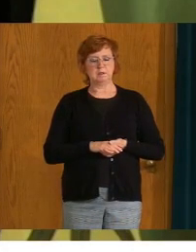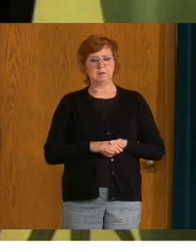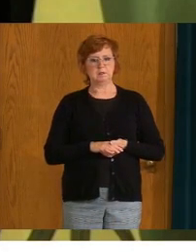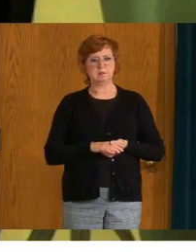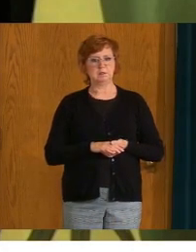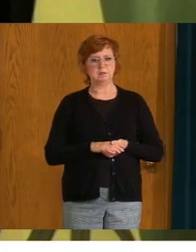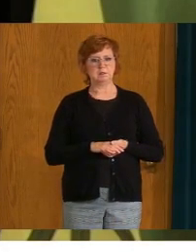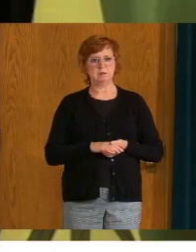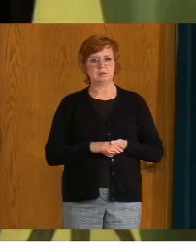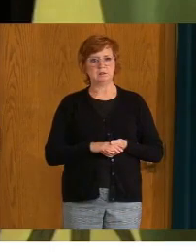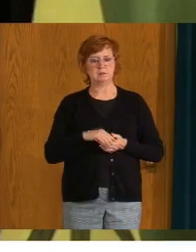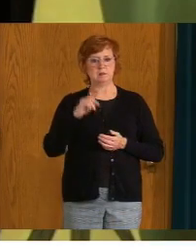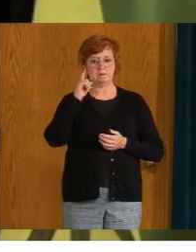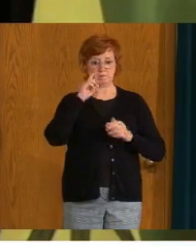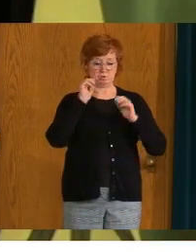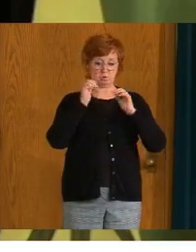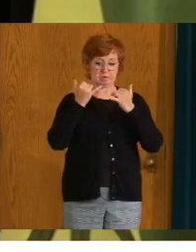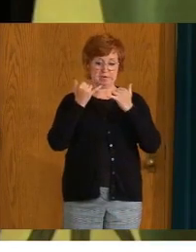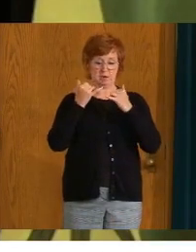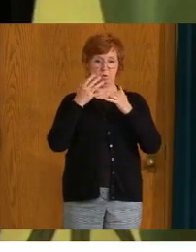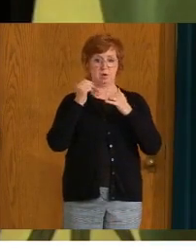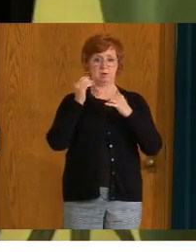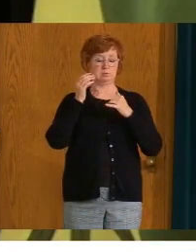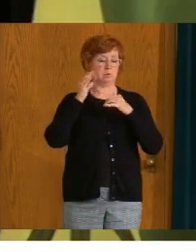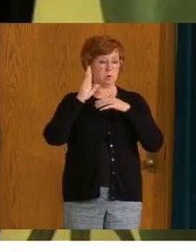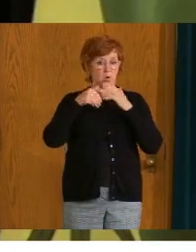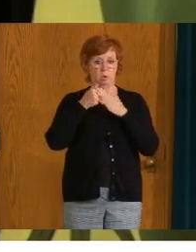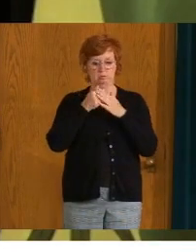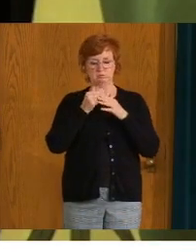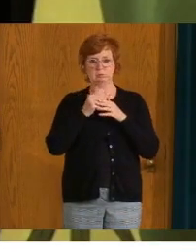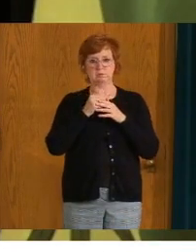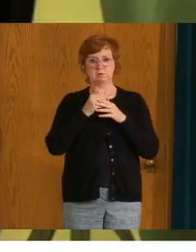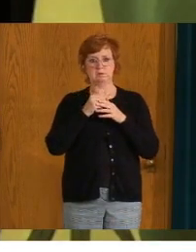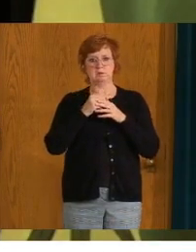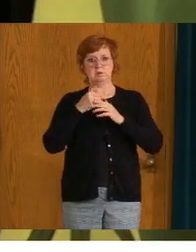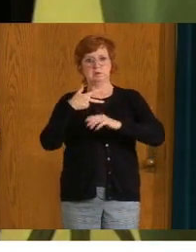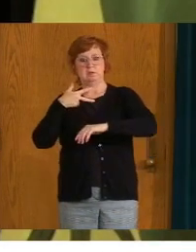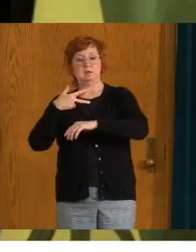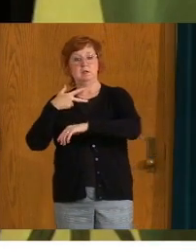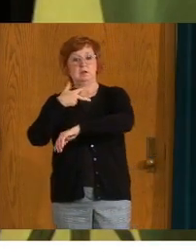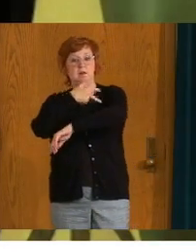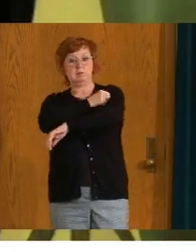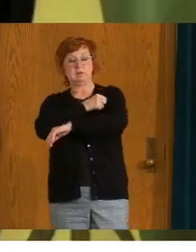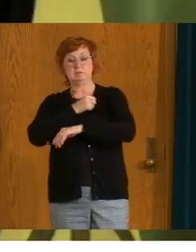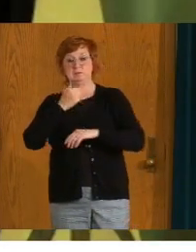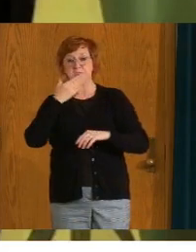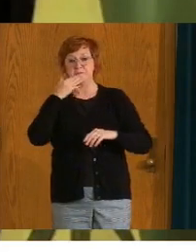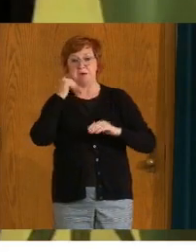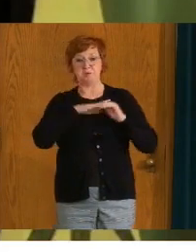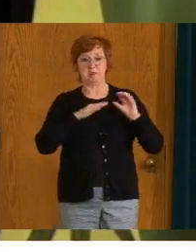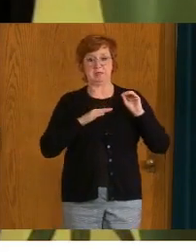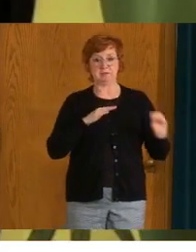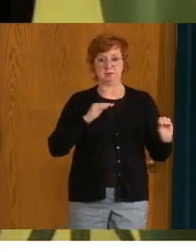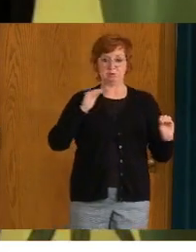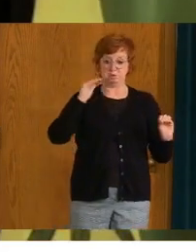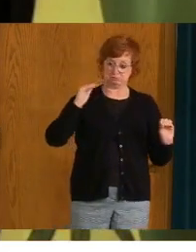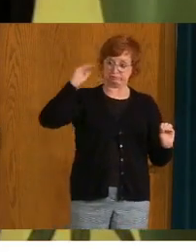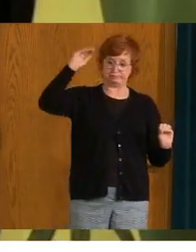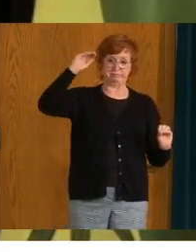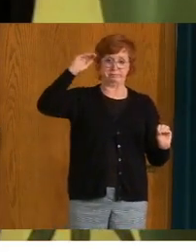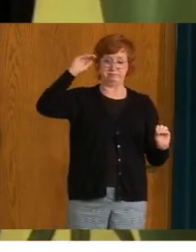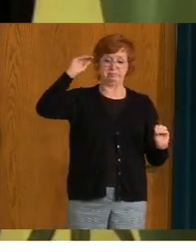variants. Not totally effective, but much more effective than if you had 0 doses. But at the same time that we're doing that and having